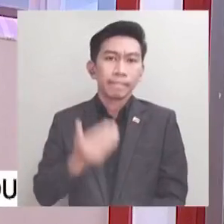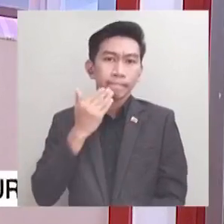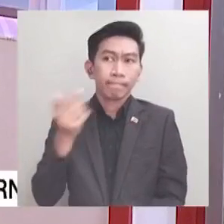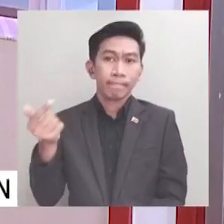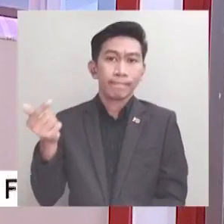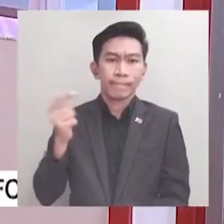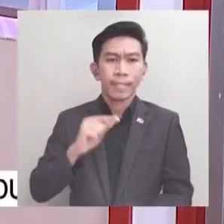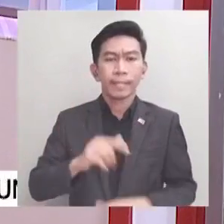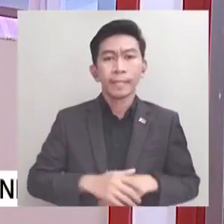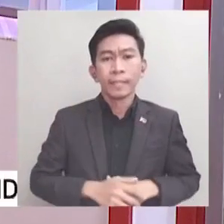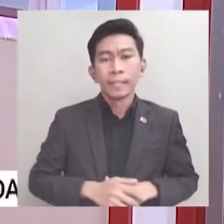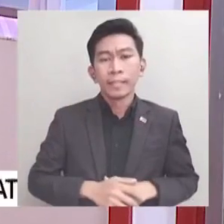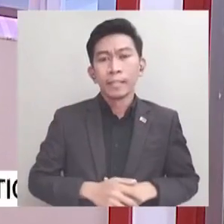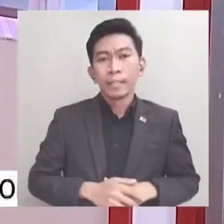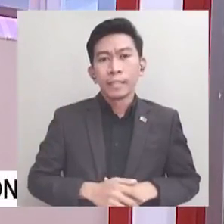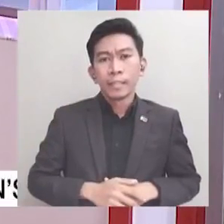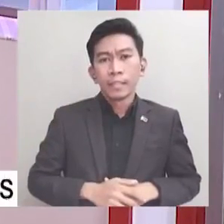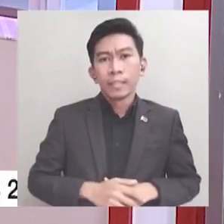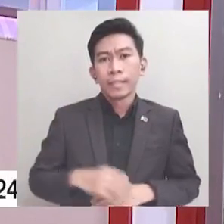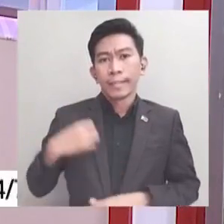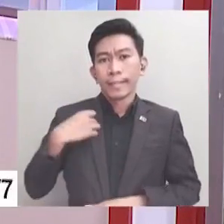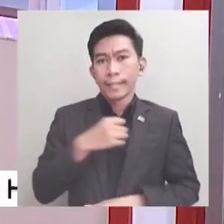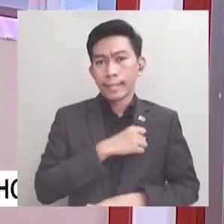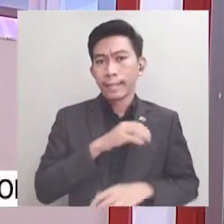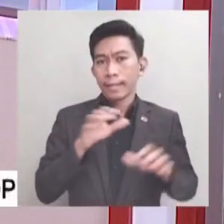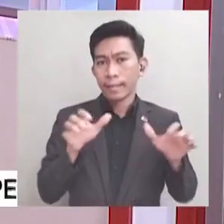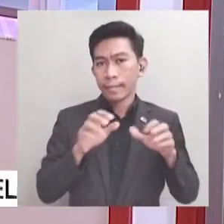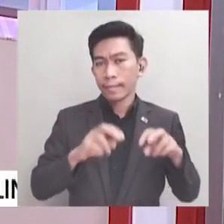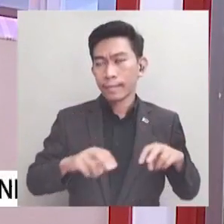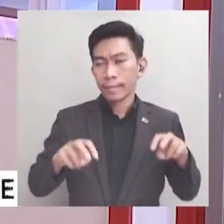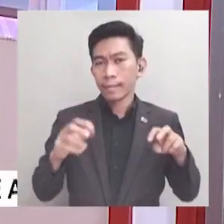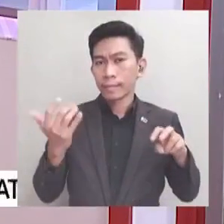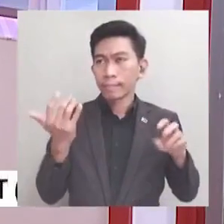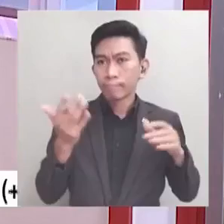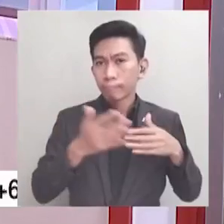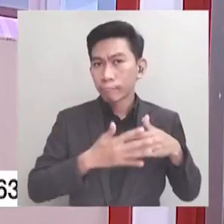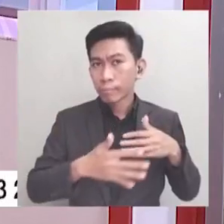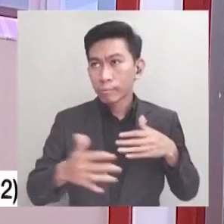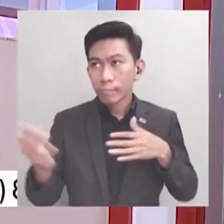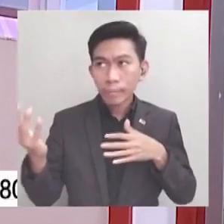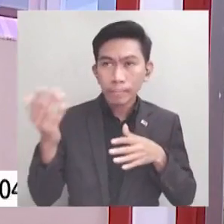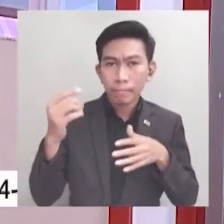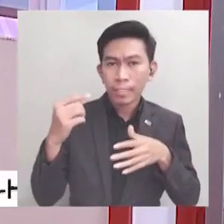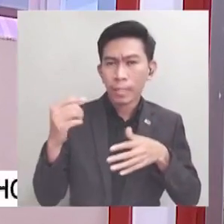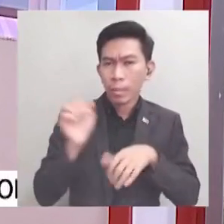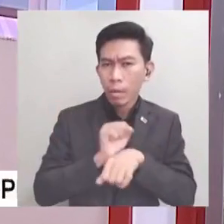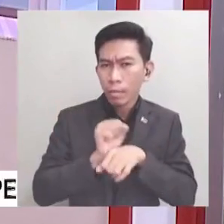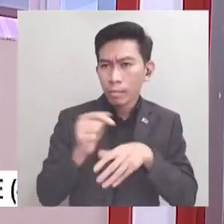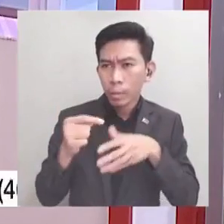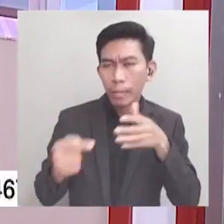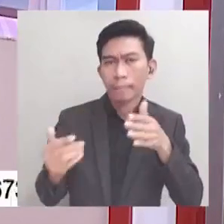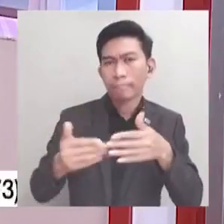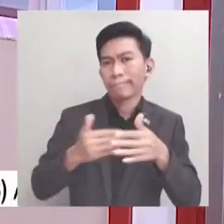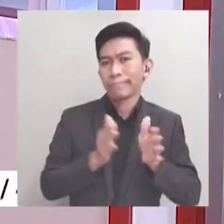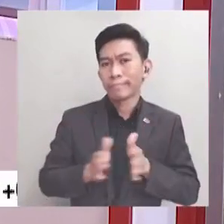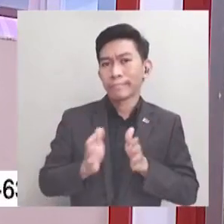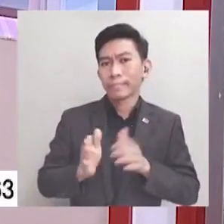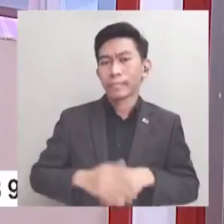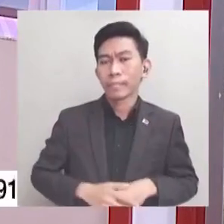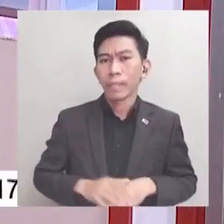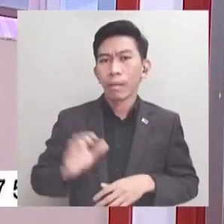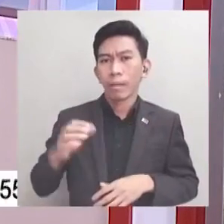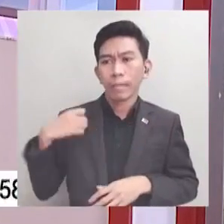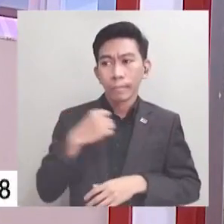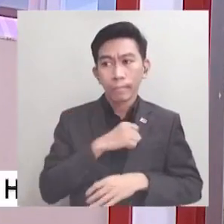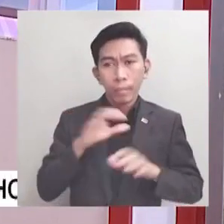The Philippine Senate also gearing up for the work ahead. Senate President Juan Miguel Zubiri says they will be a more productive chamber as Congress